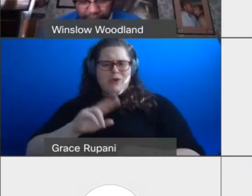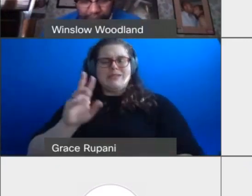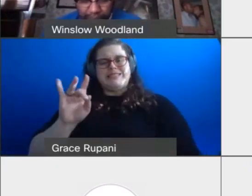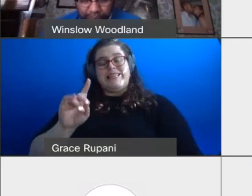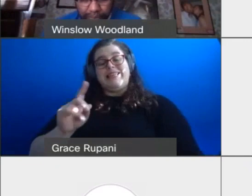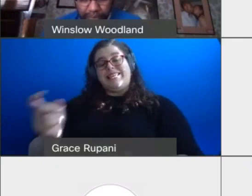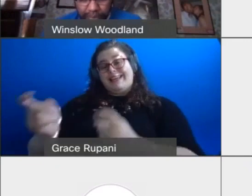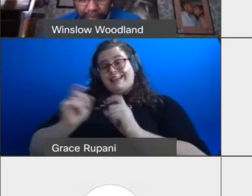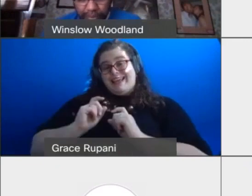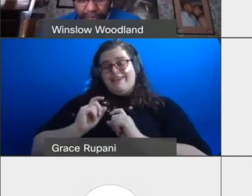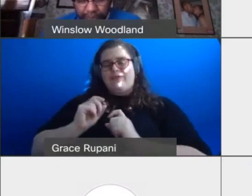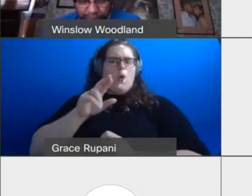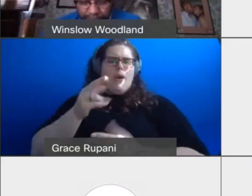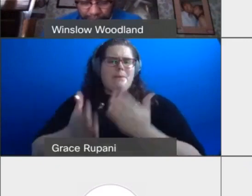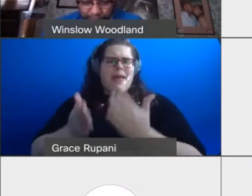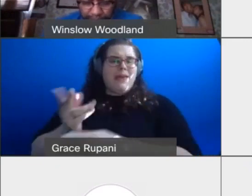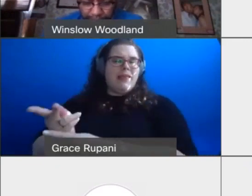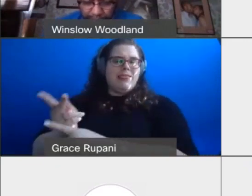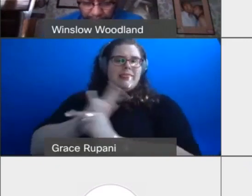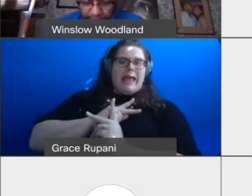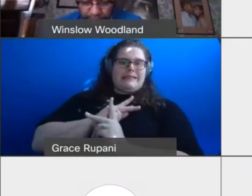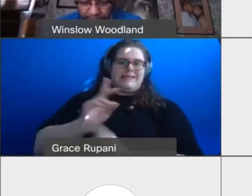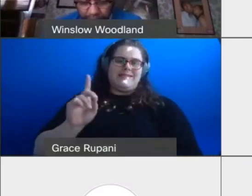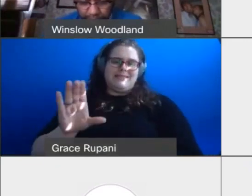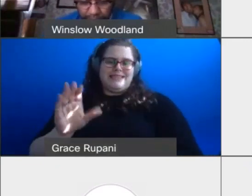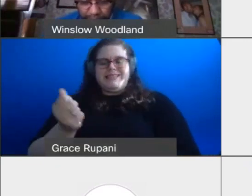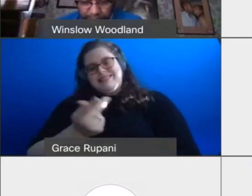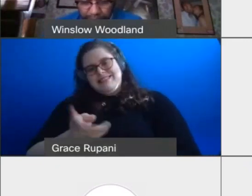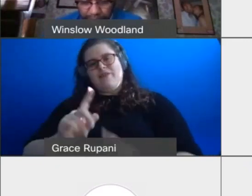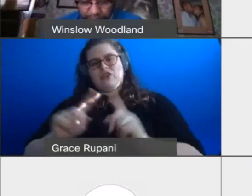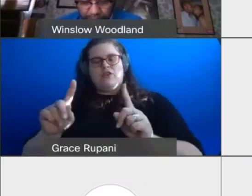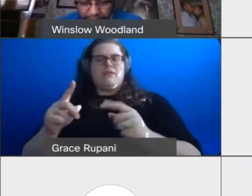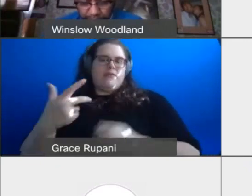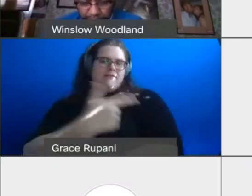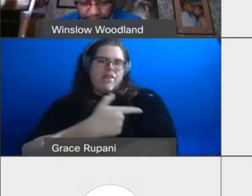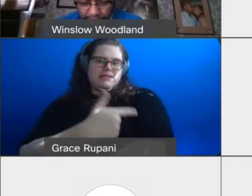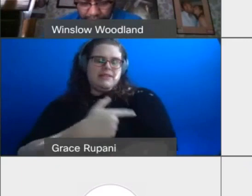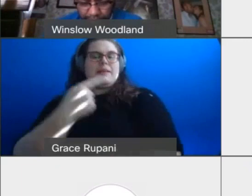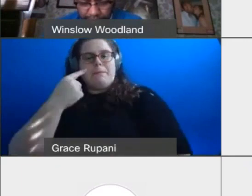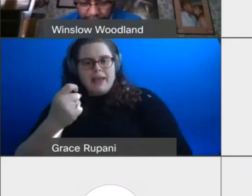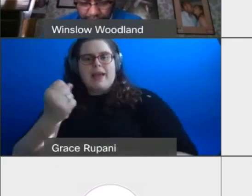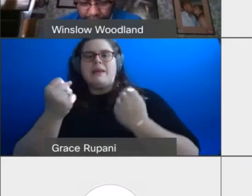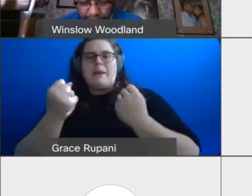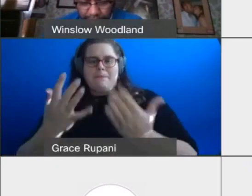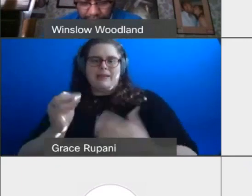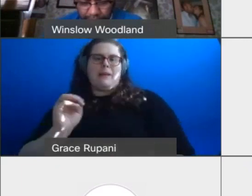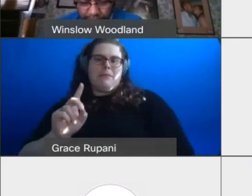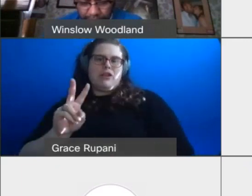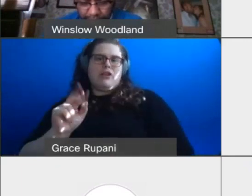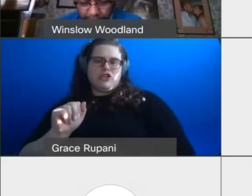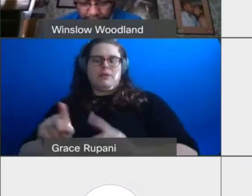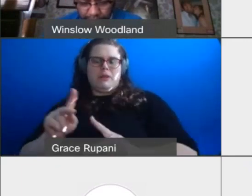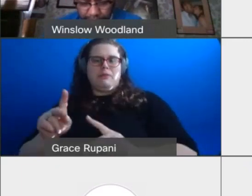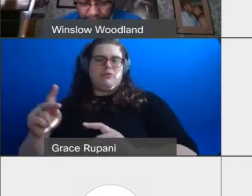DC a number of vaccines because of the number of their residents who come into DC as healthcare workers. So